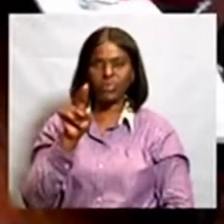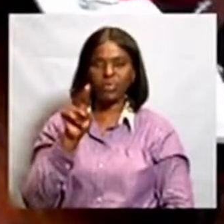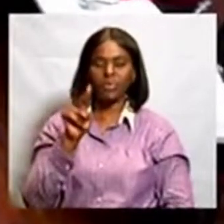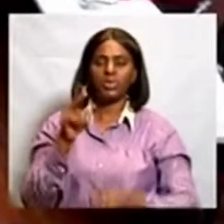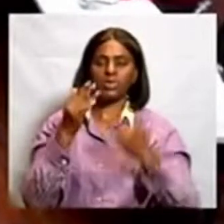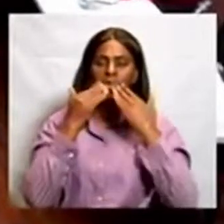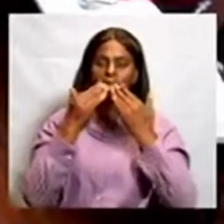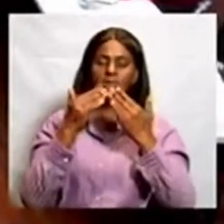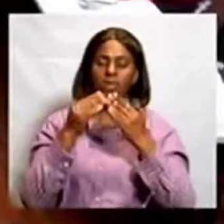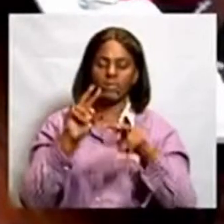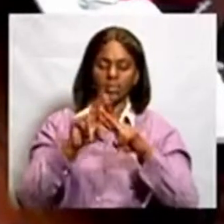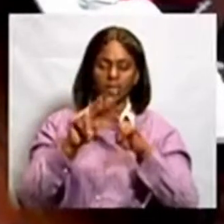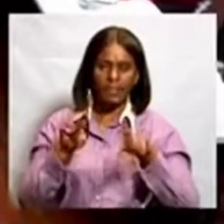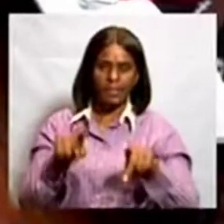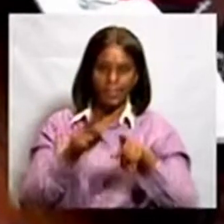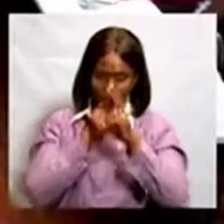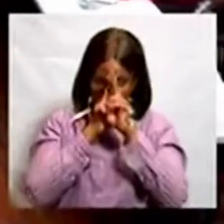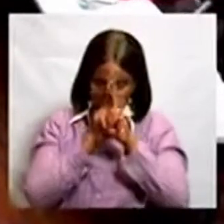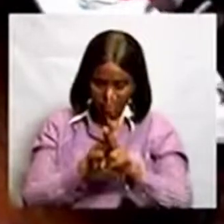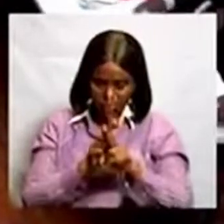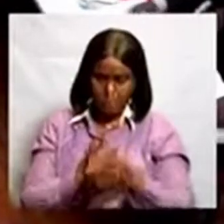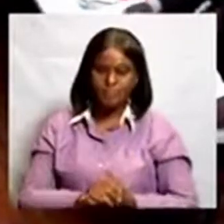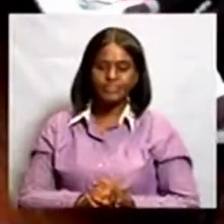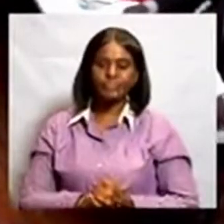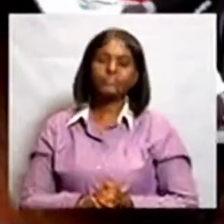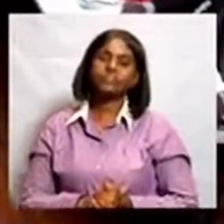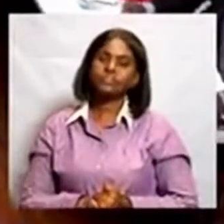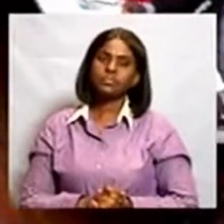Thank you, Honorable Chairperson.